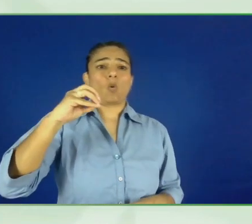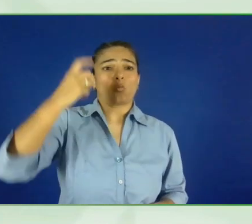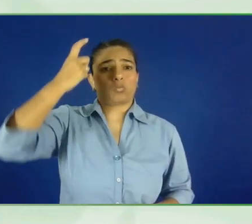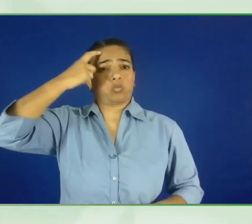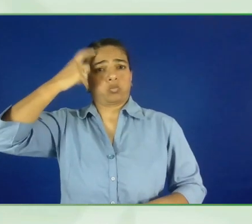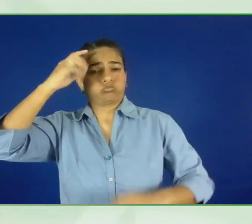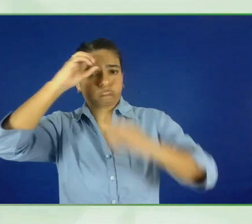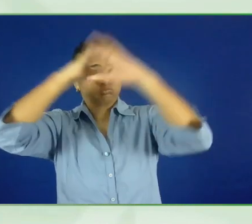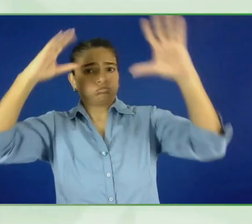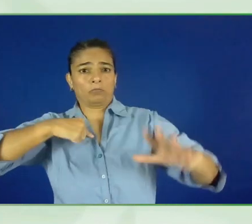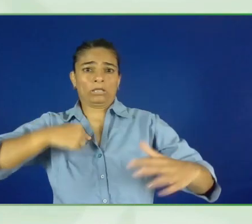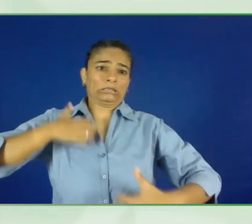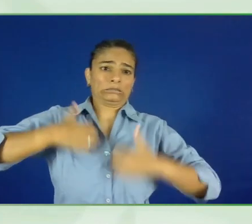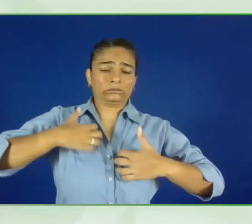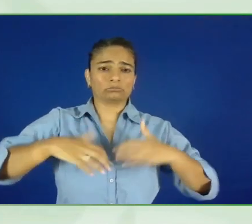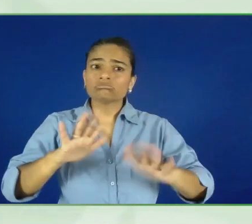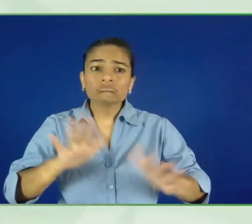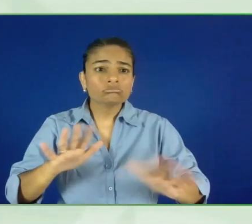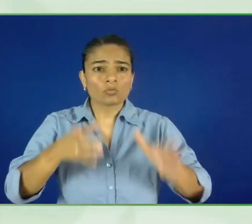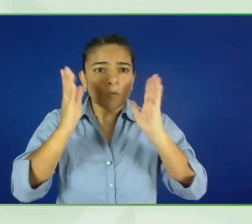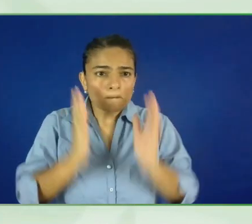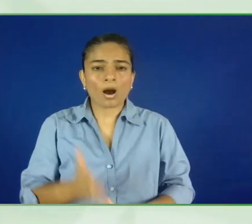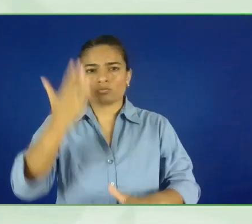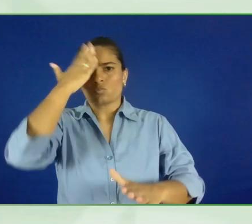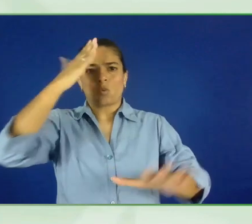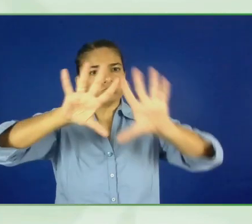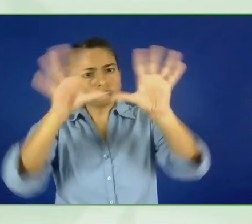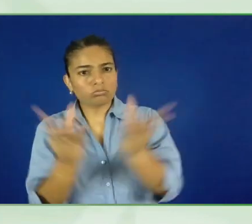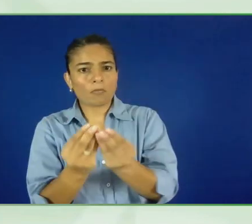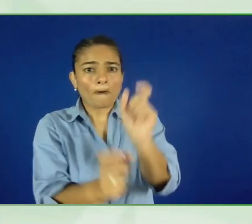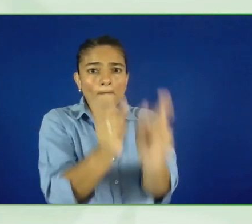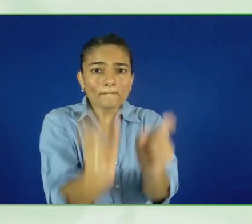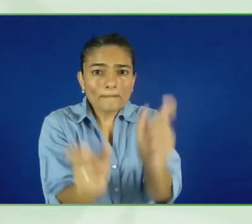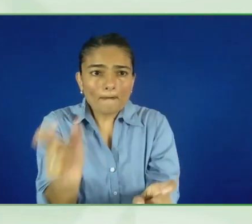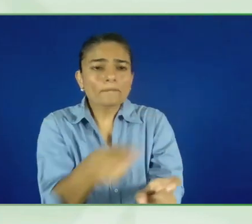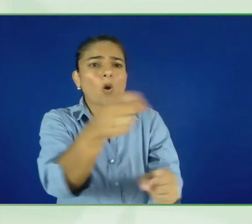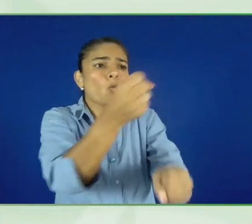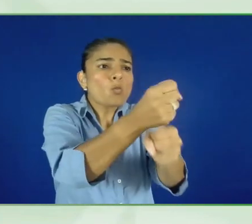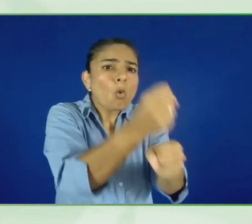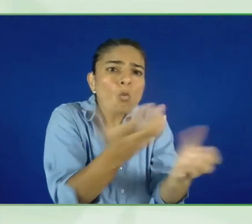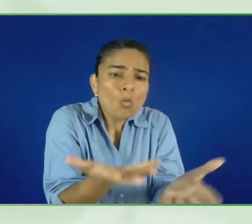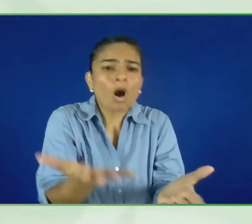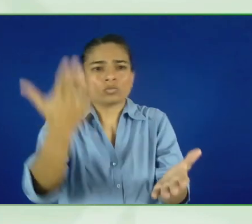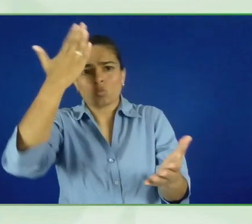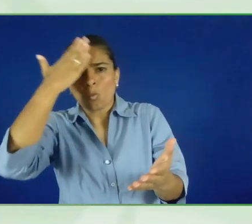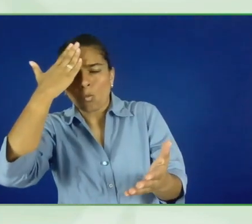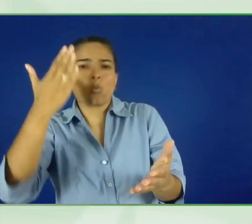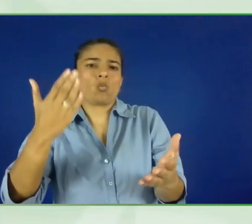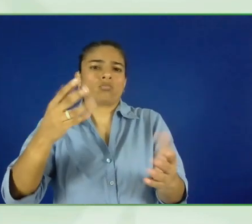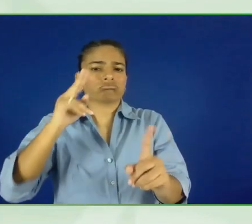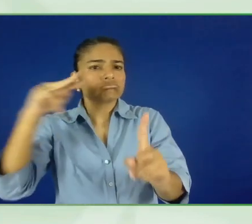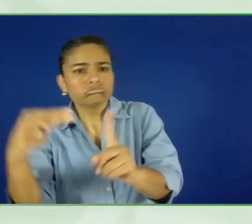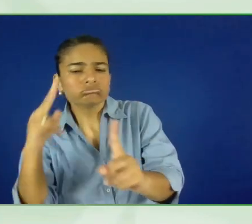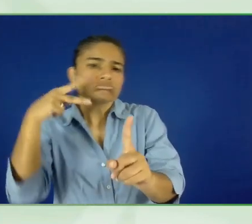they're working on, all the possible angles, all the possible partnerships. So this is definitely something